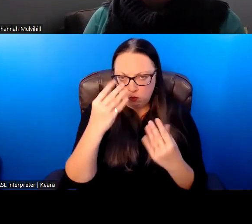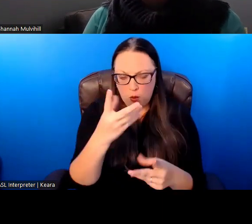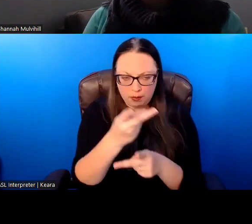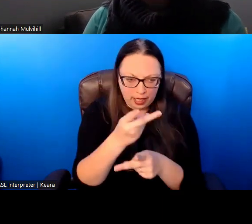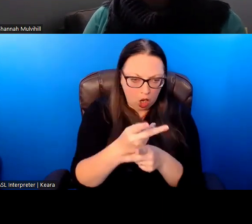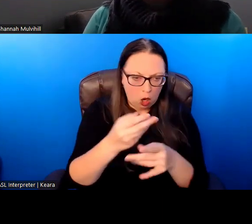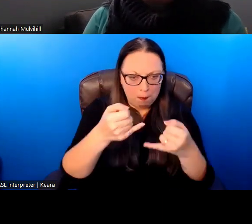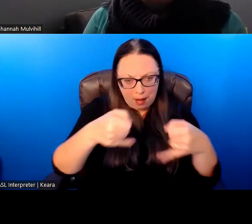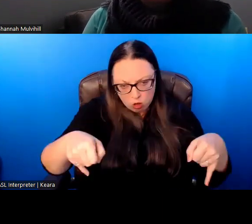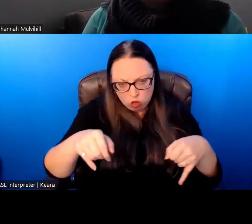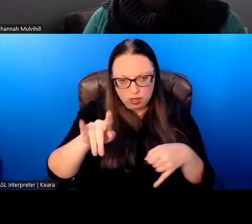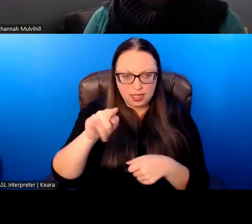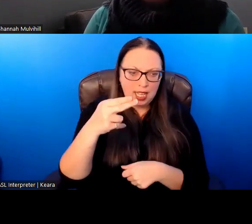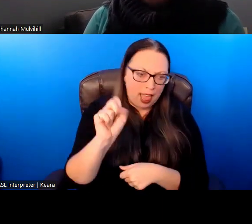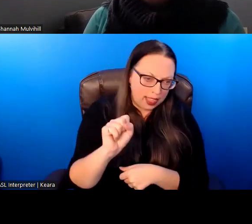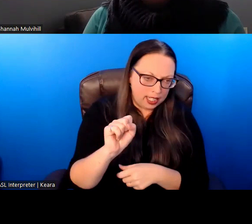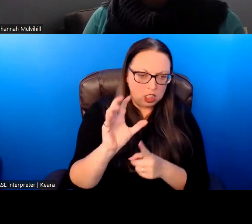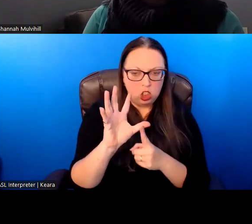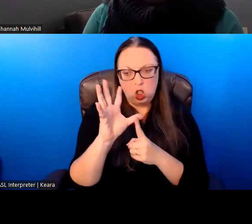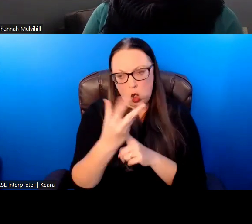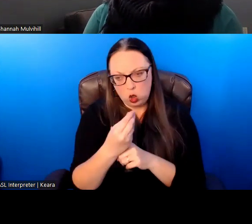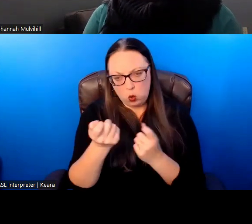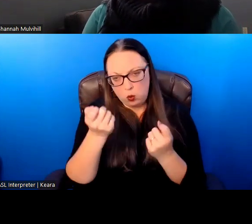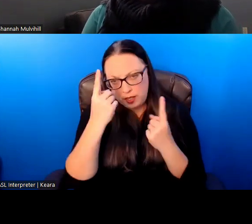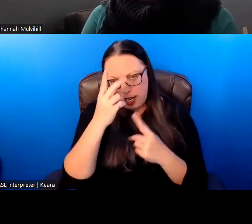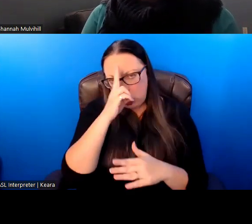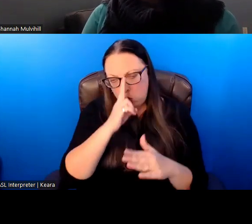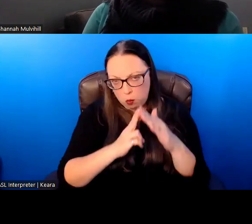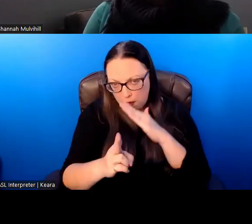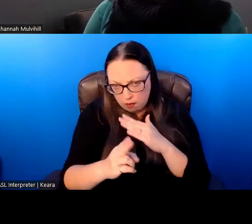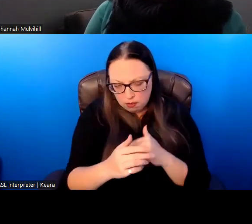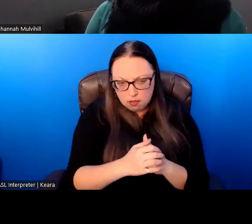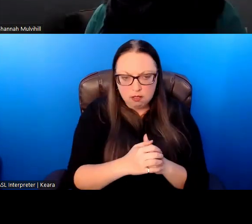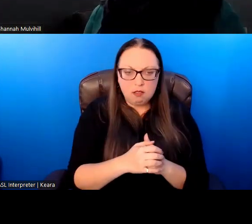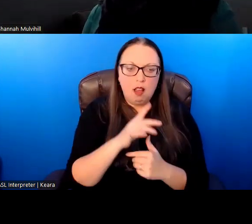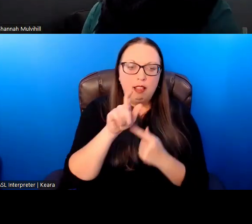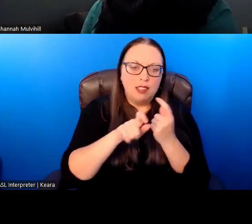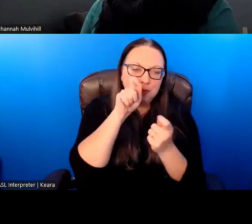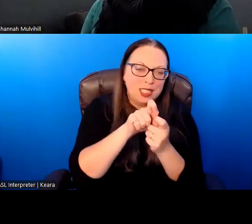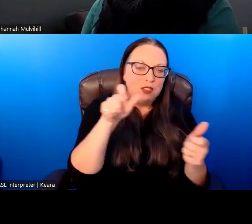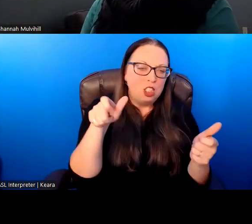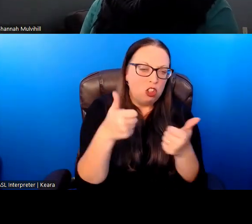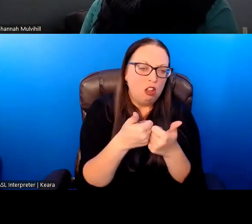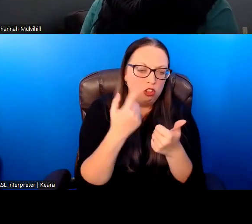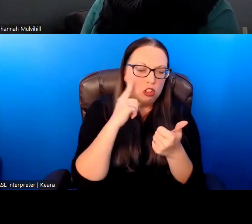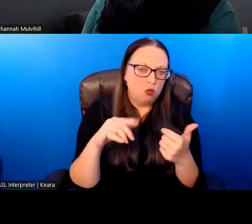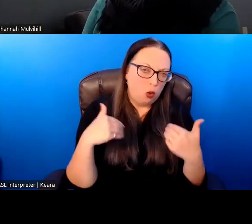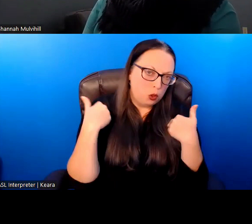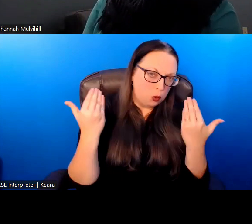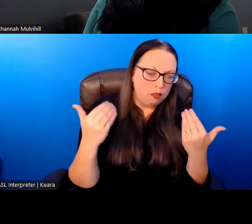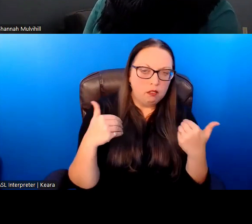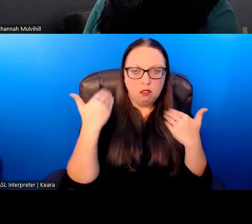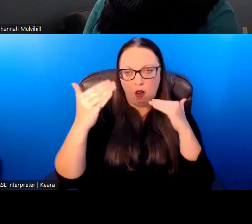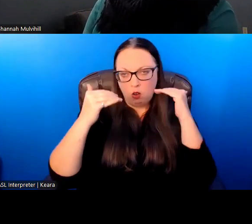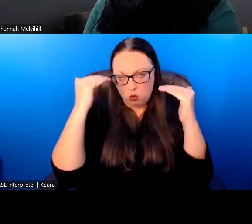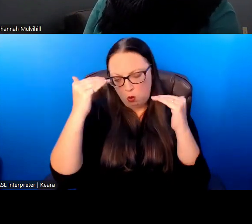boundaries, ethics, cultural competence and humility, as well as some specific challenges that youth and young